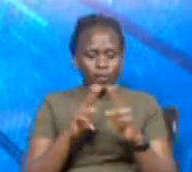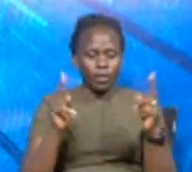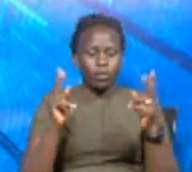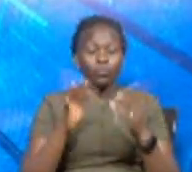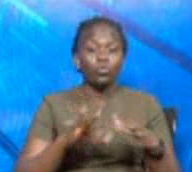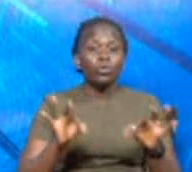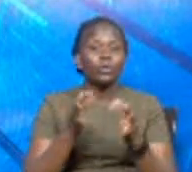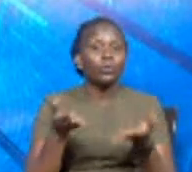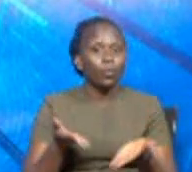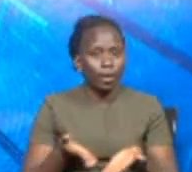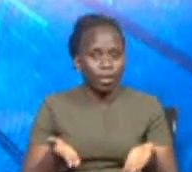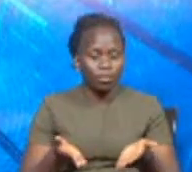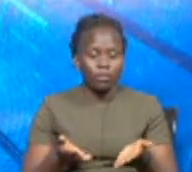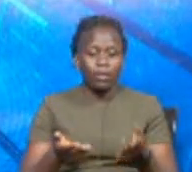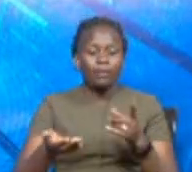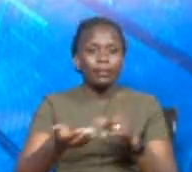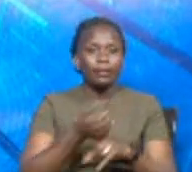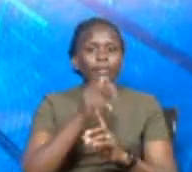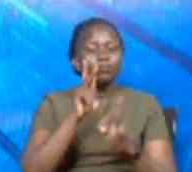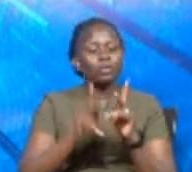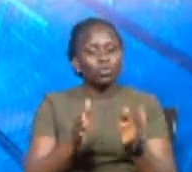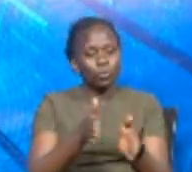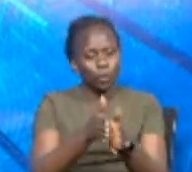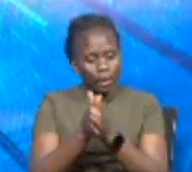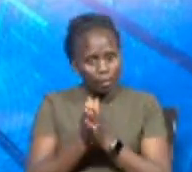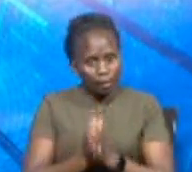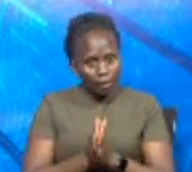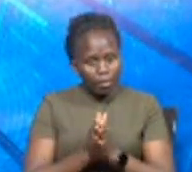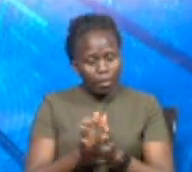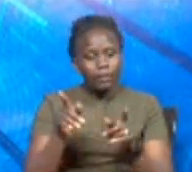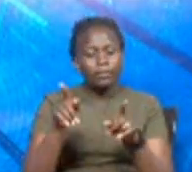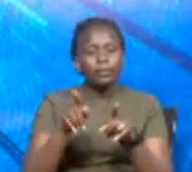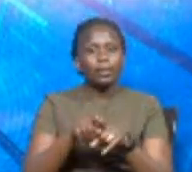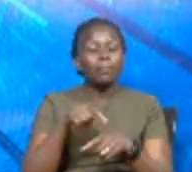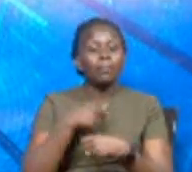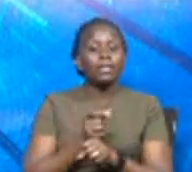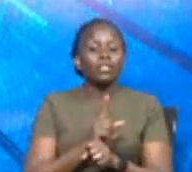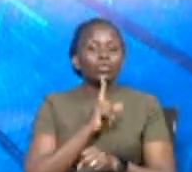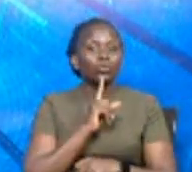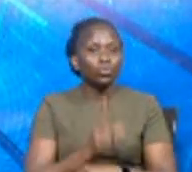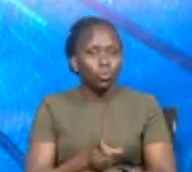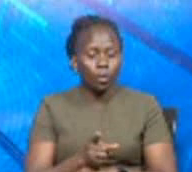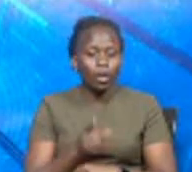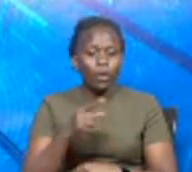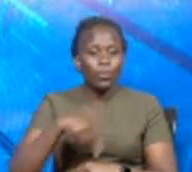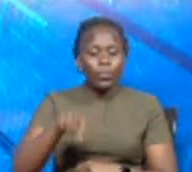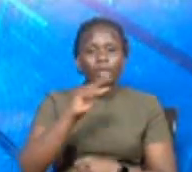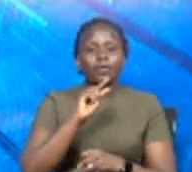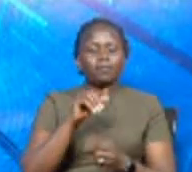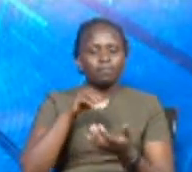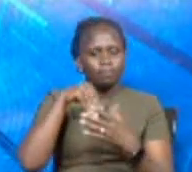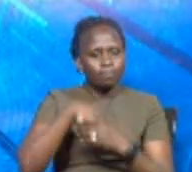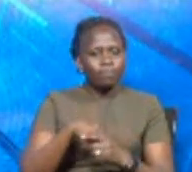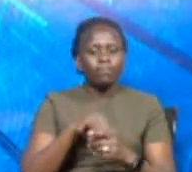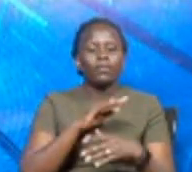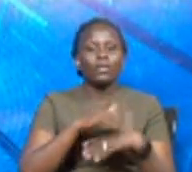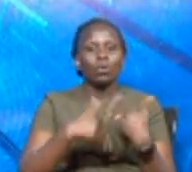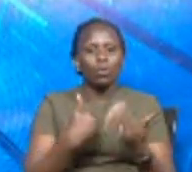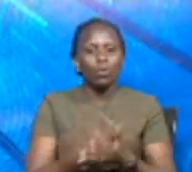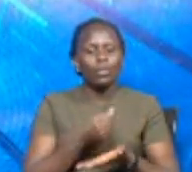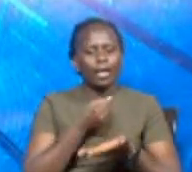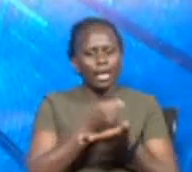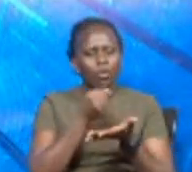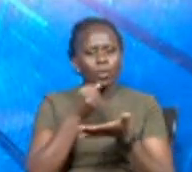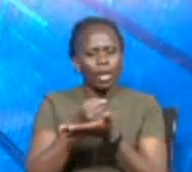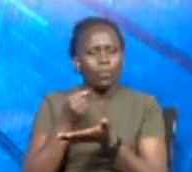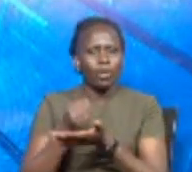is getting people together and also making sure that we put in all these interventions.